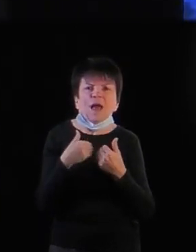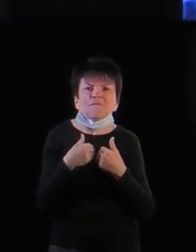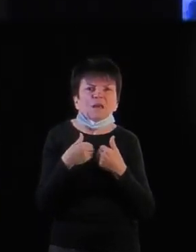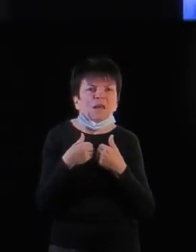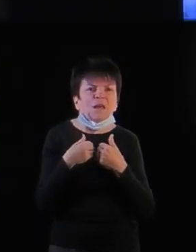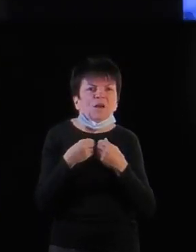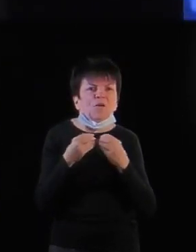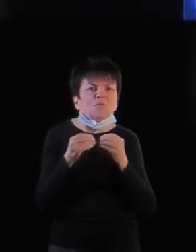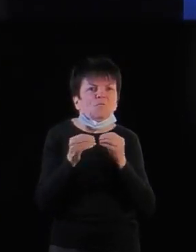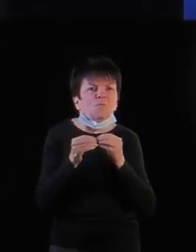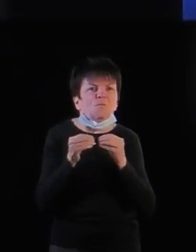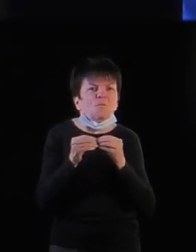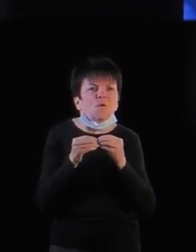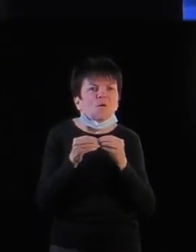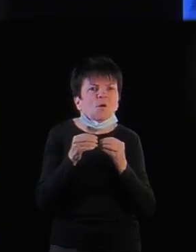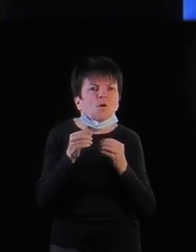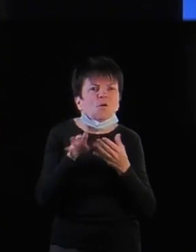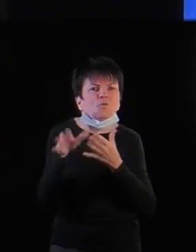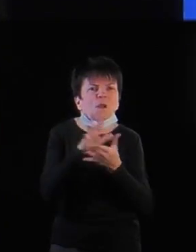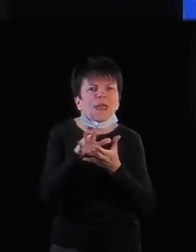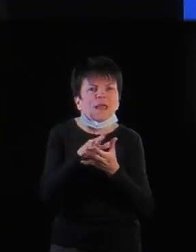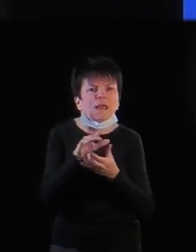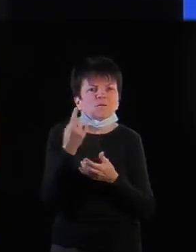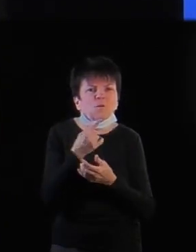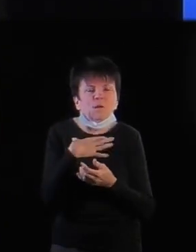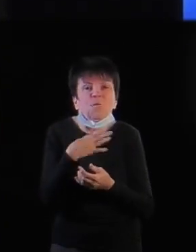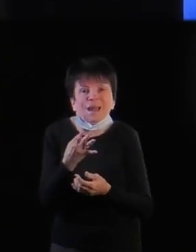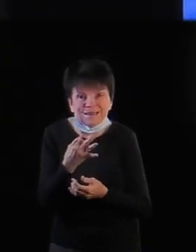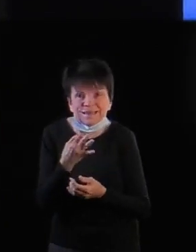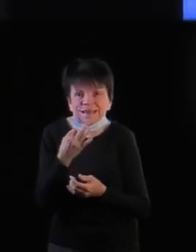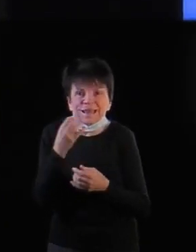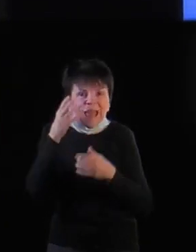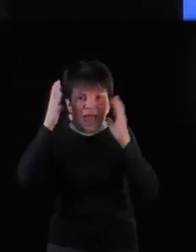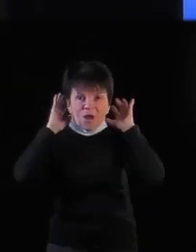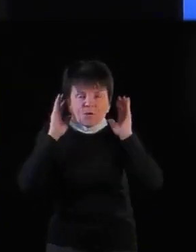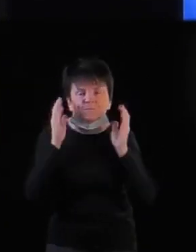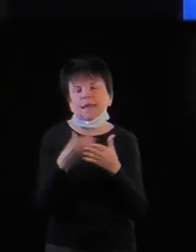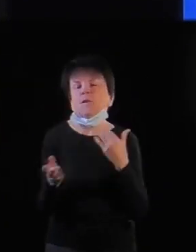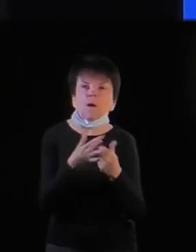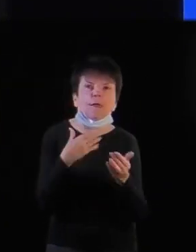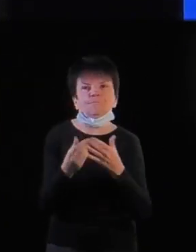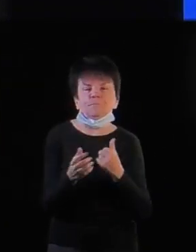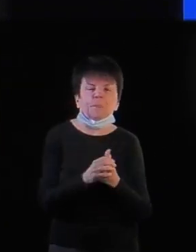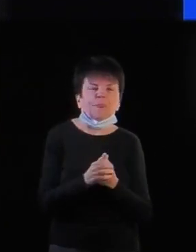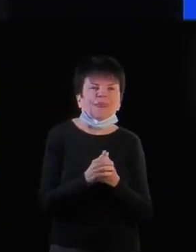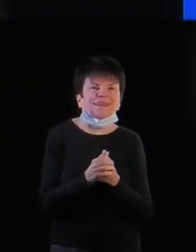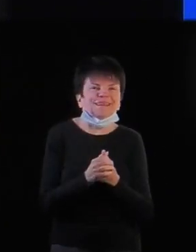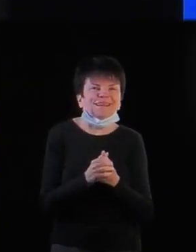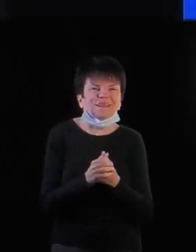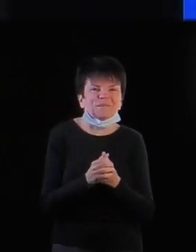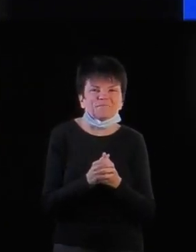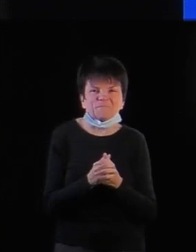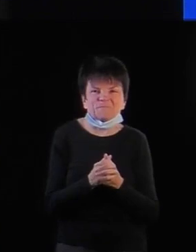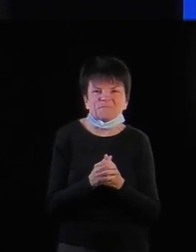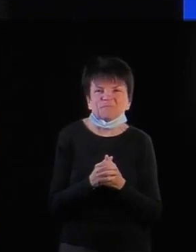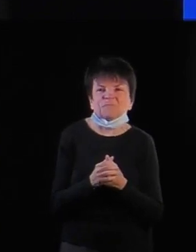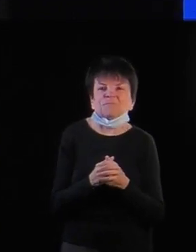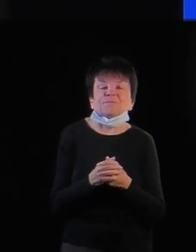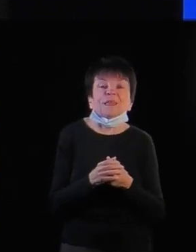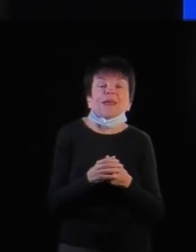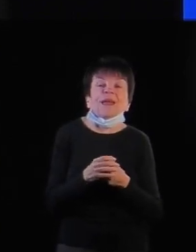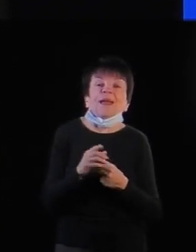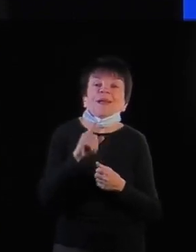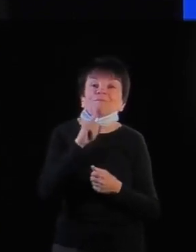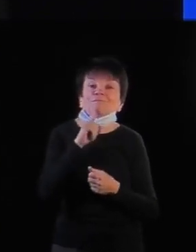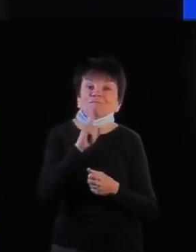have any more gray. It's just white, right? Anyway, I digress. The fact is, if